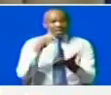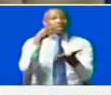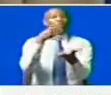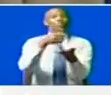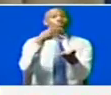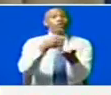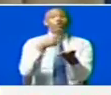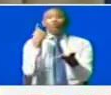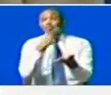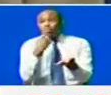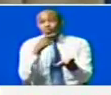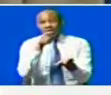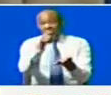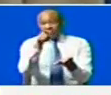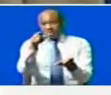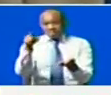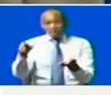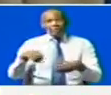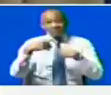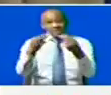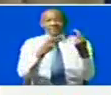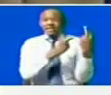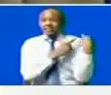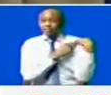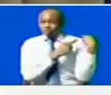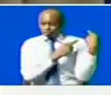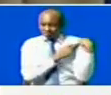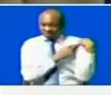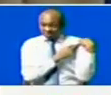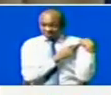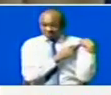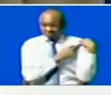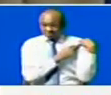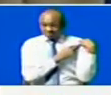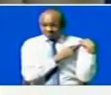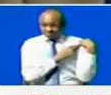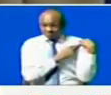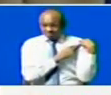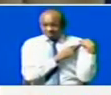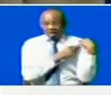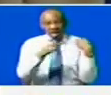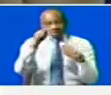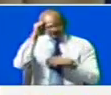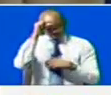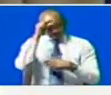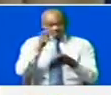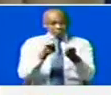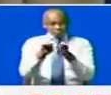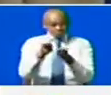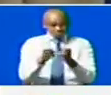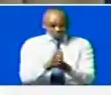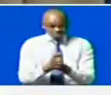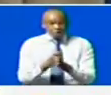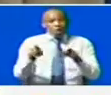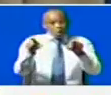including those that we have charged with the responsibilities and governance,